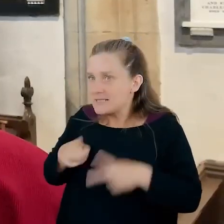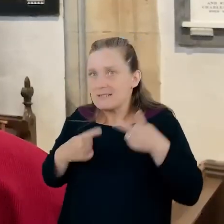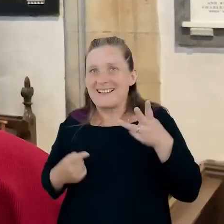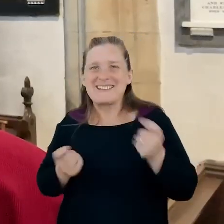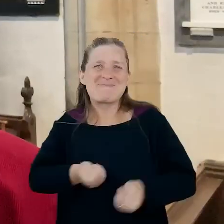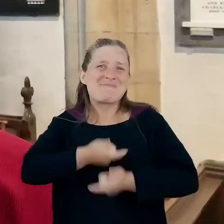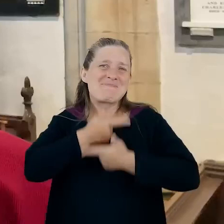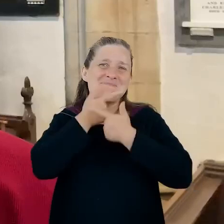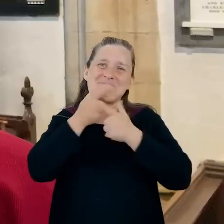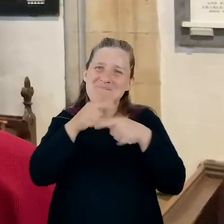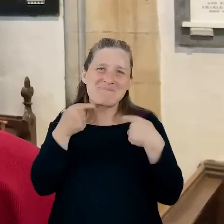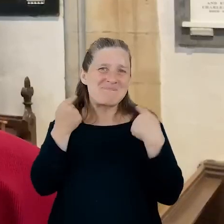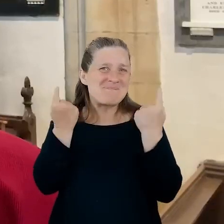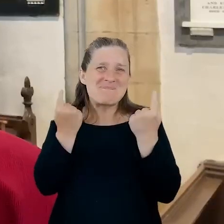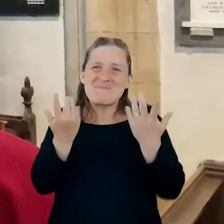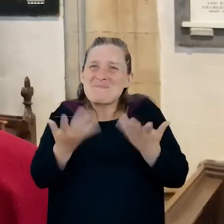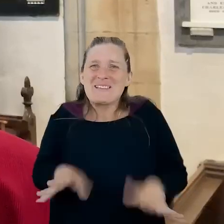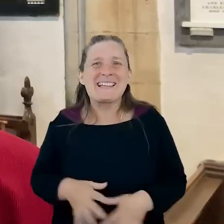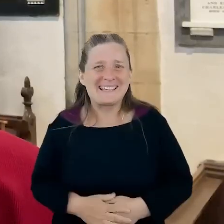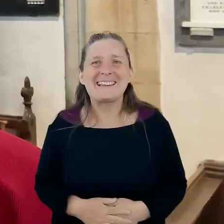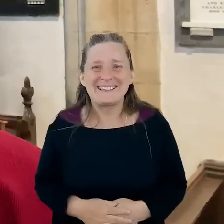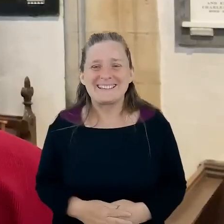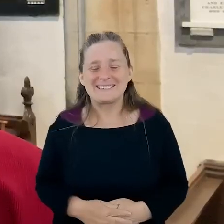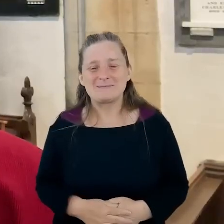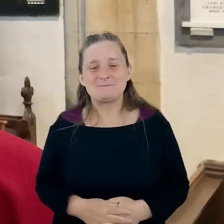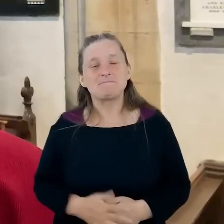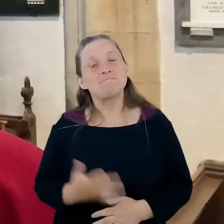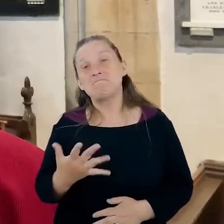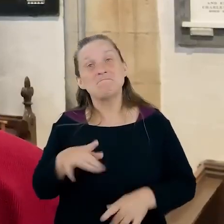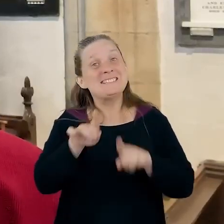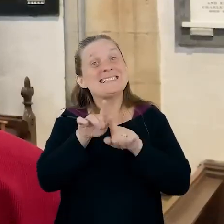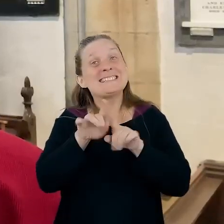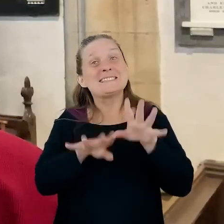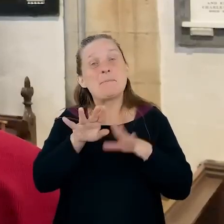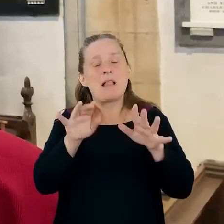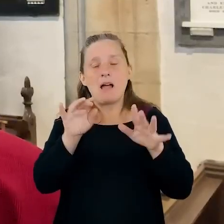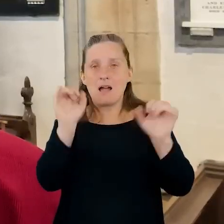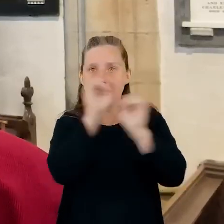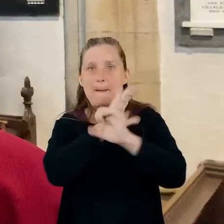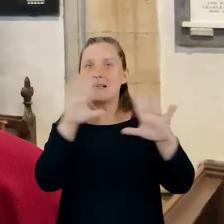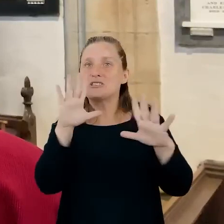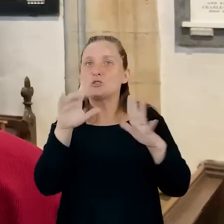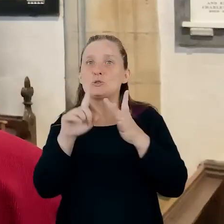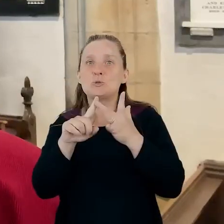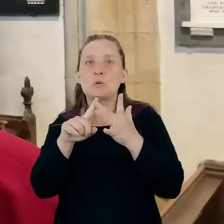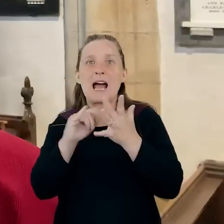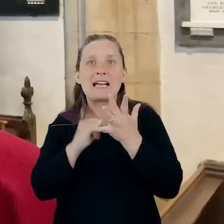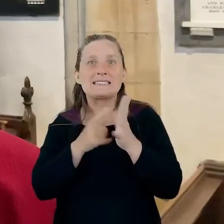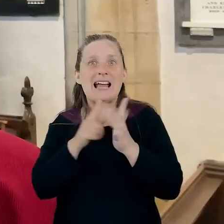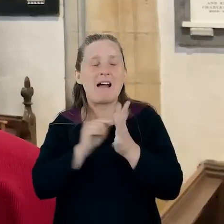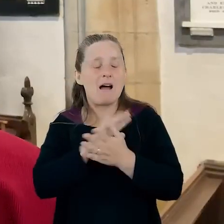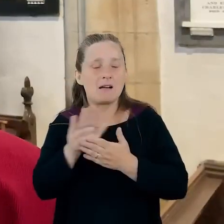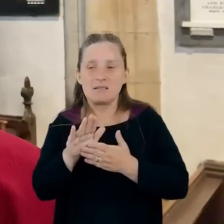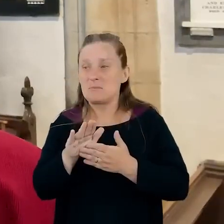happened, and grinning from ear to ear. It's a similar image to the one in Isaiah.